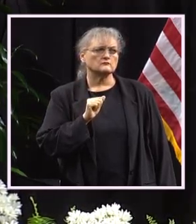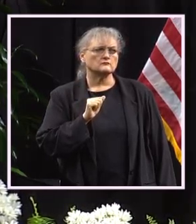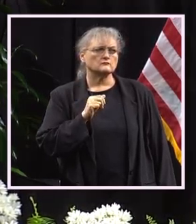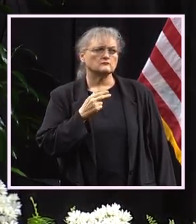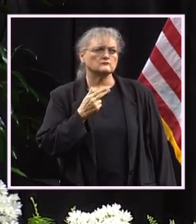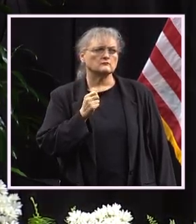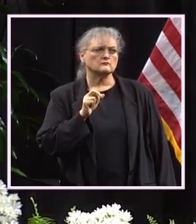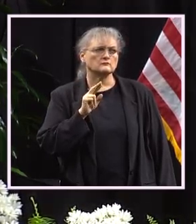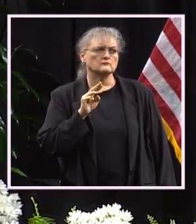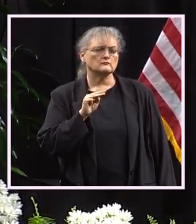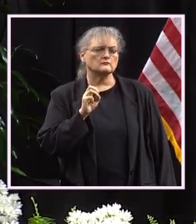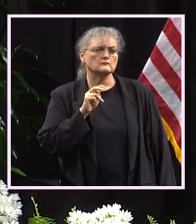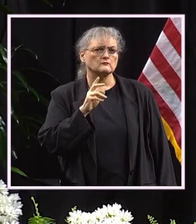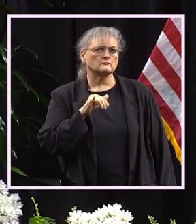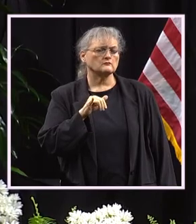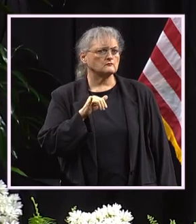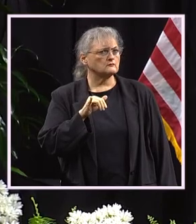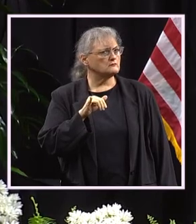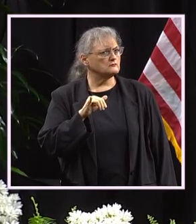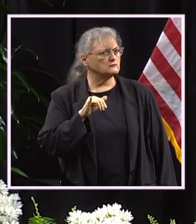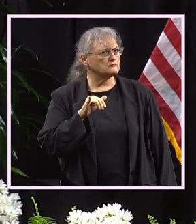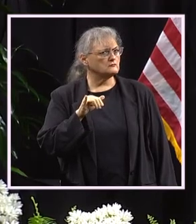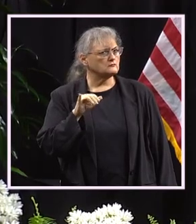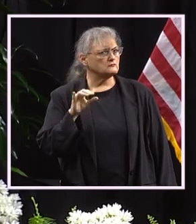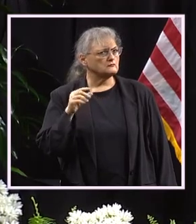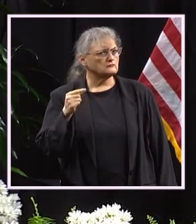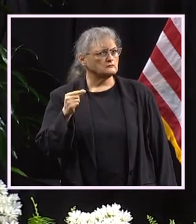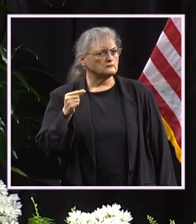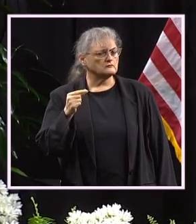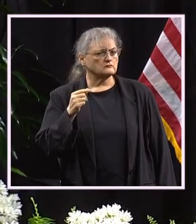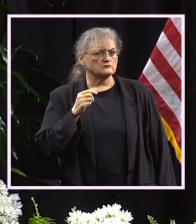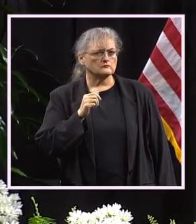Manlion Mania de Kiana de Guzman.